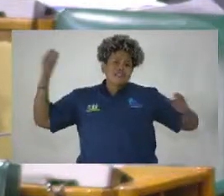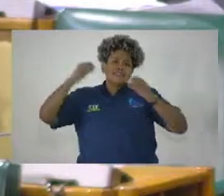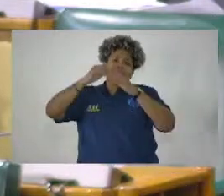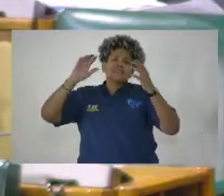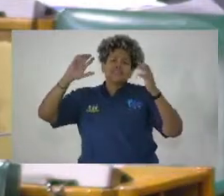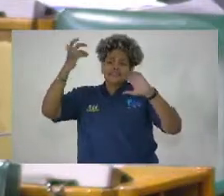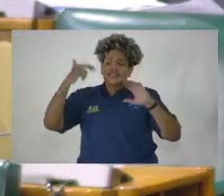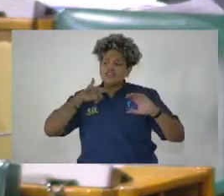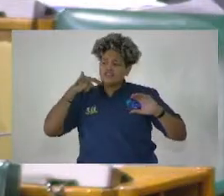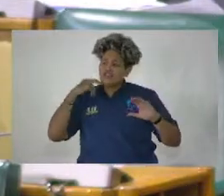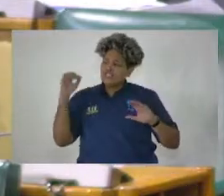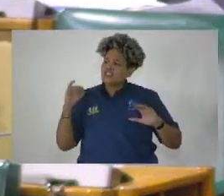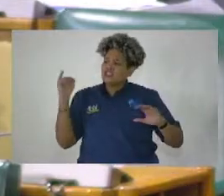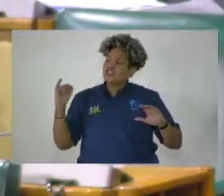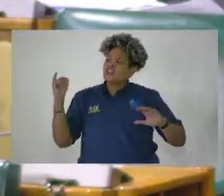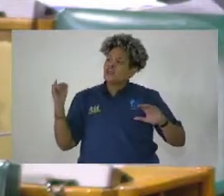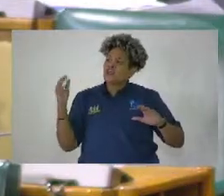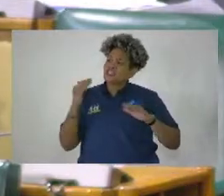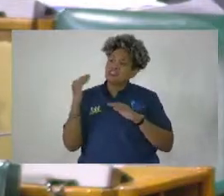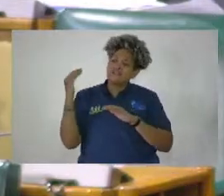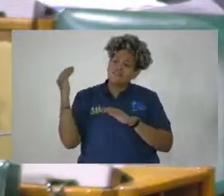disaster risk insurance proceeds,